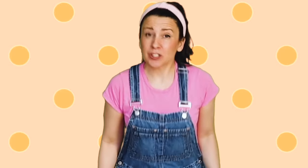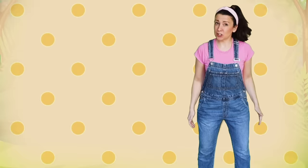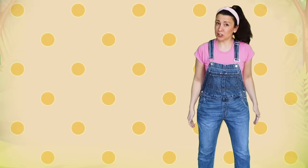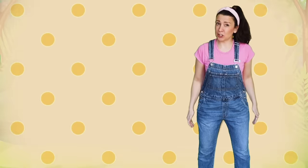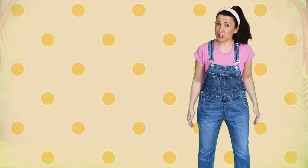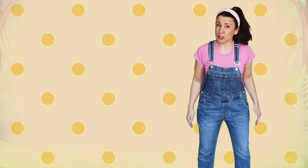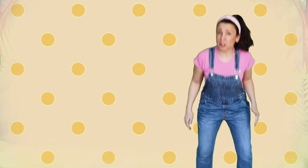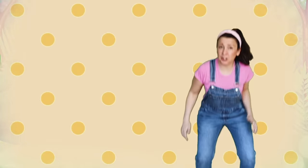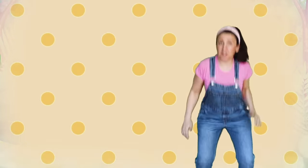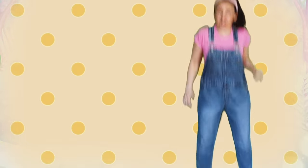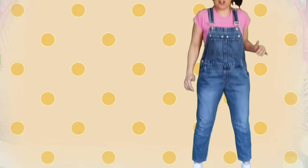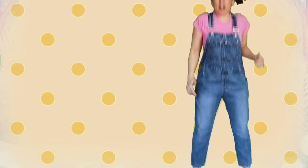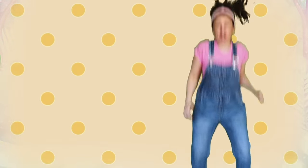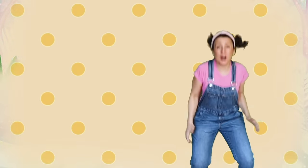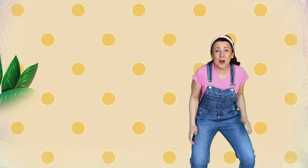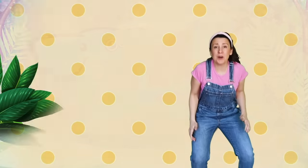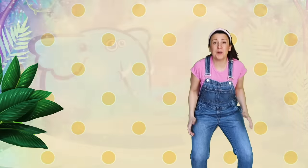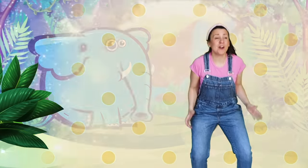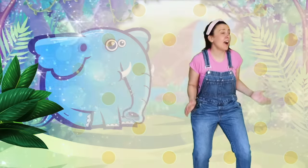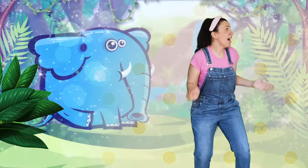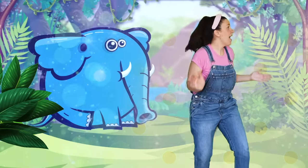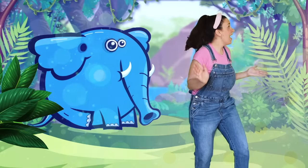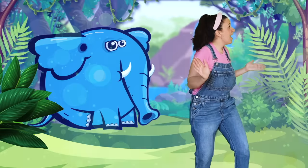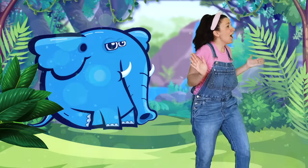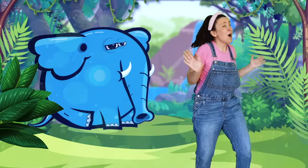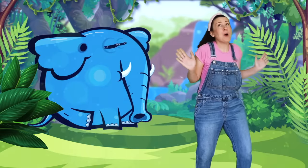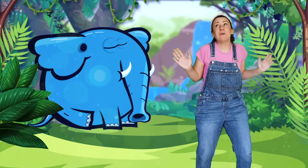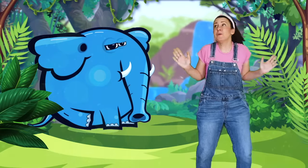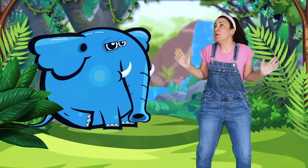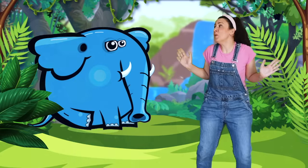set, go.